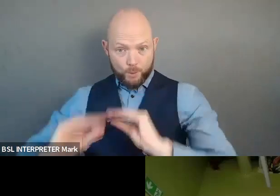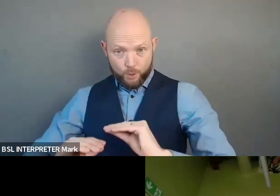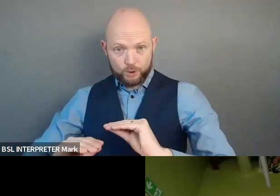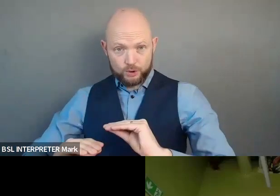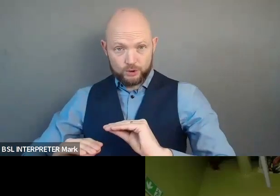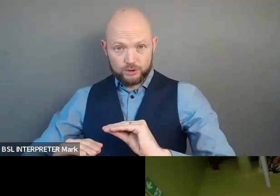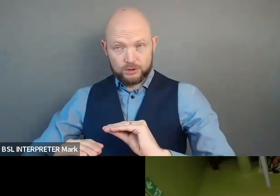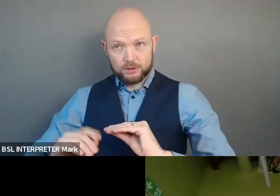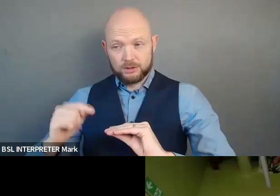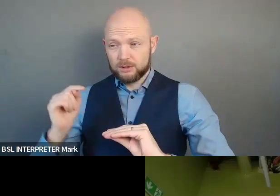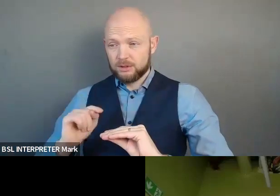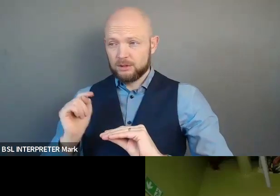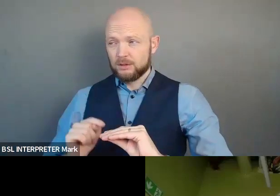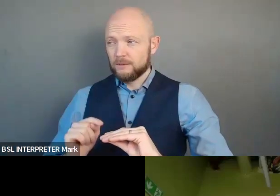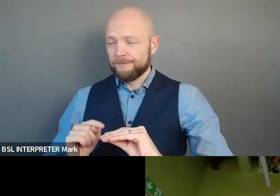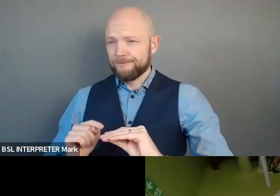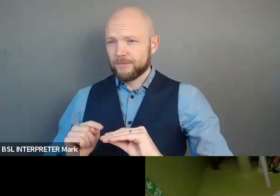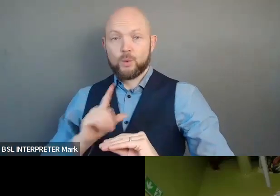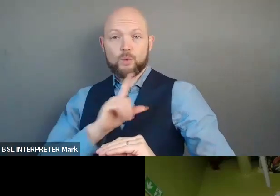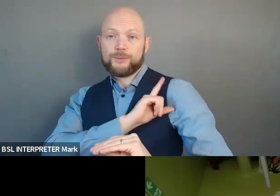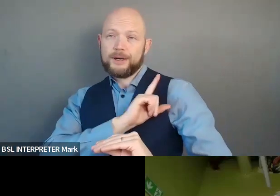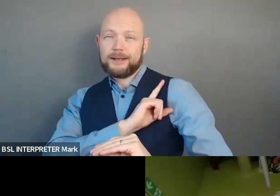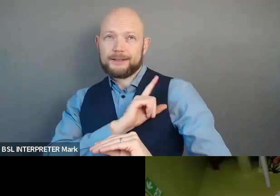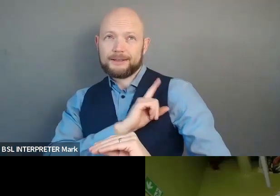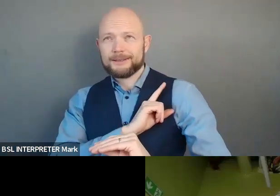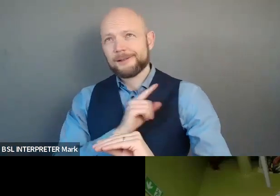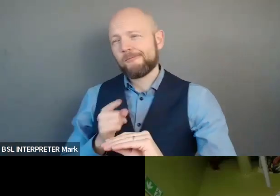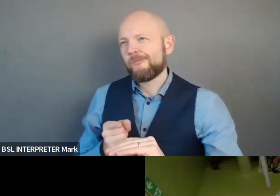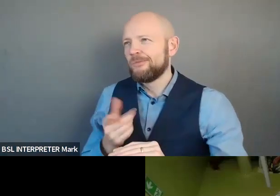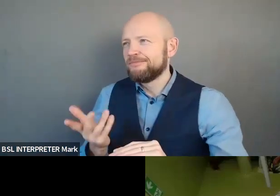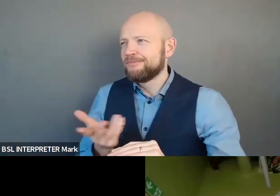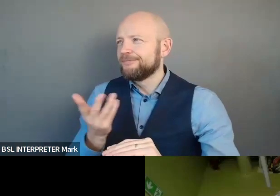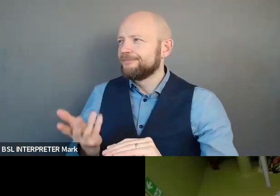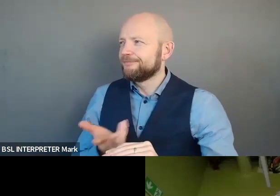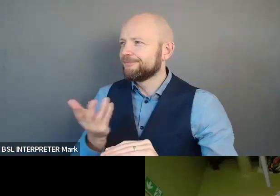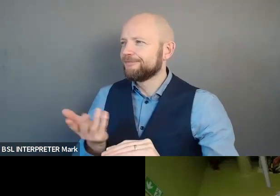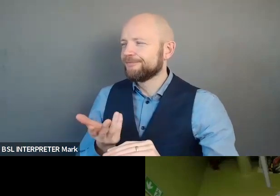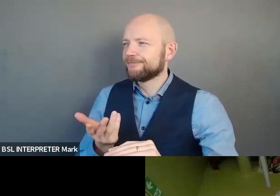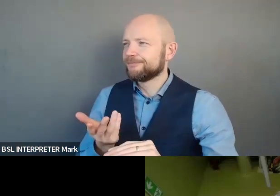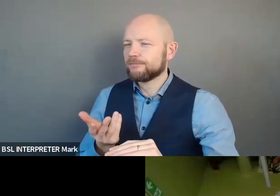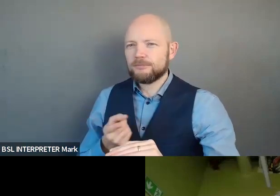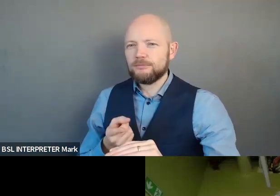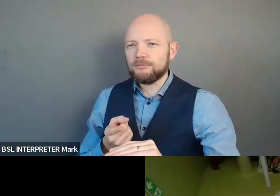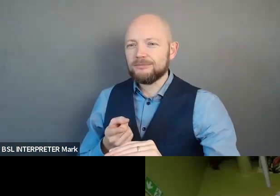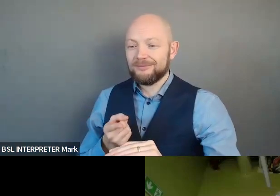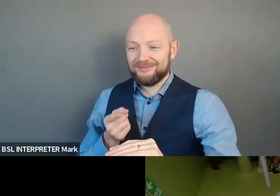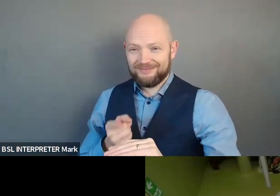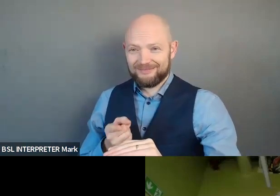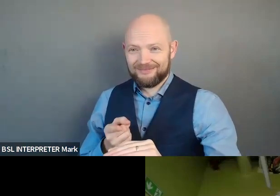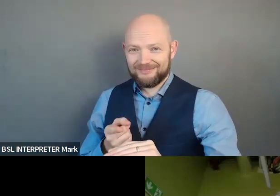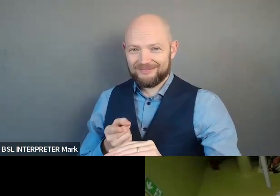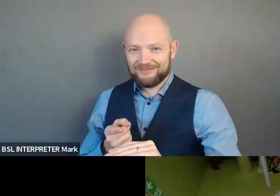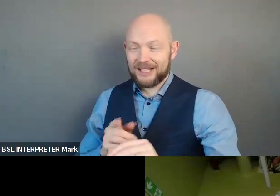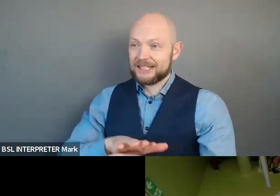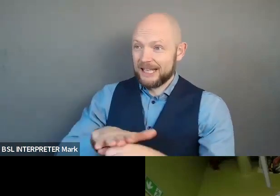ref was predominantly motivated by the fact that the sector had managed